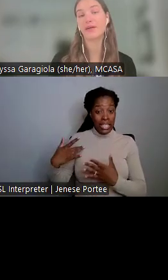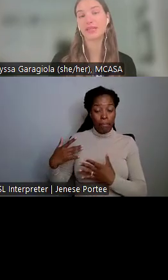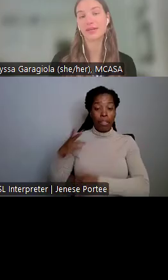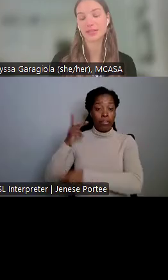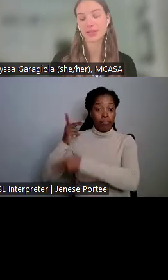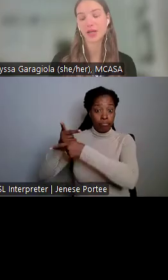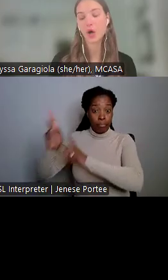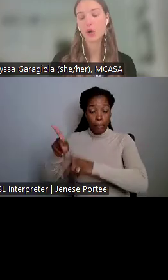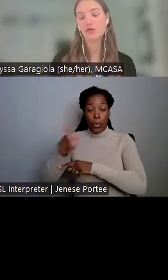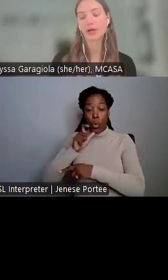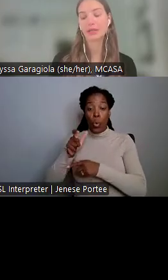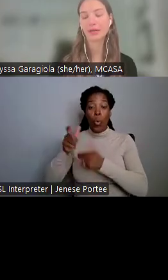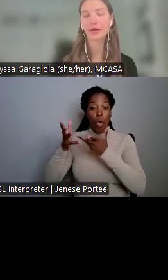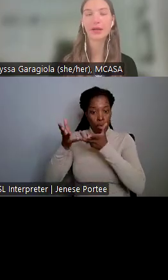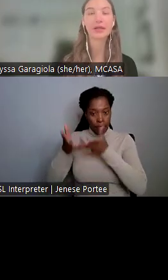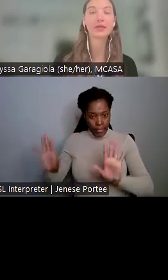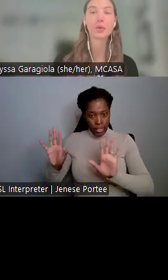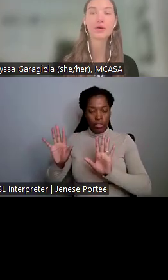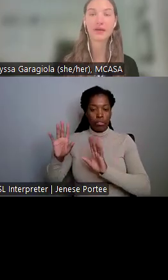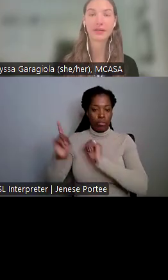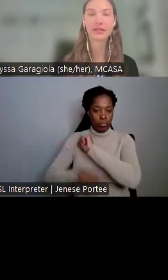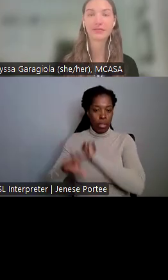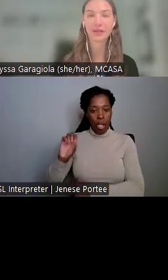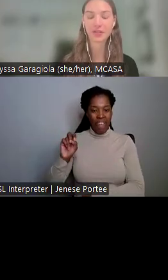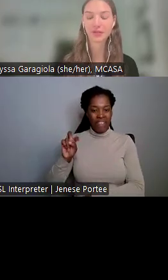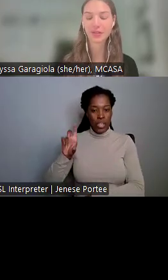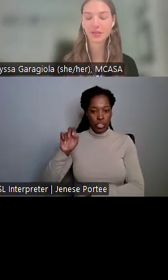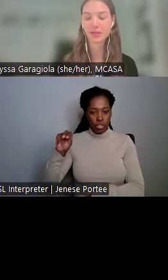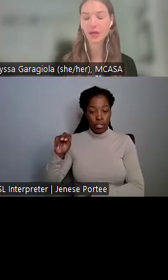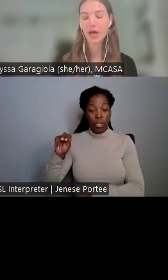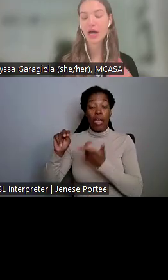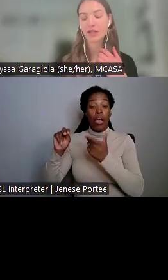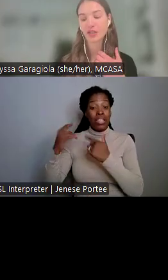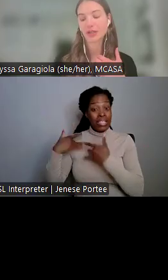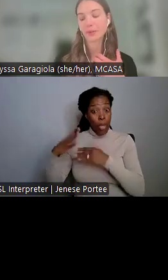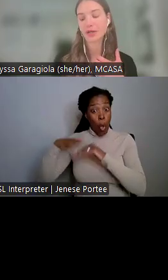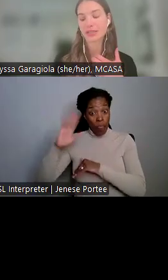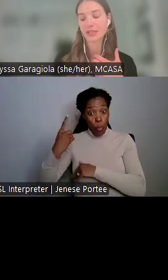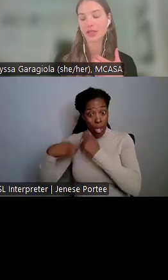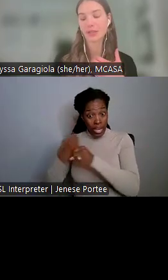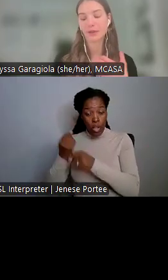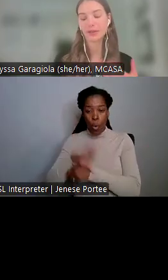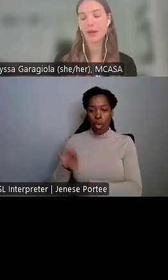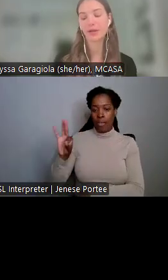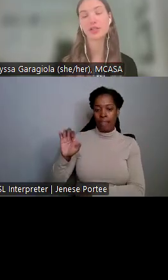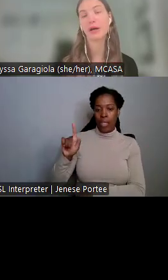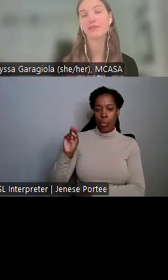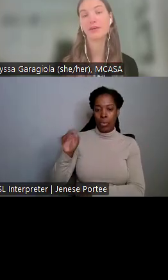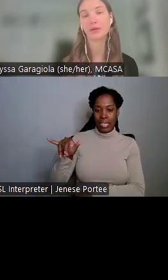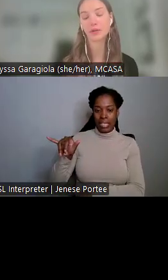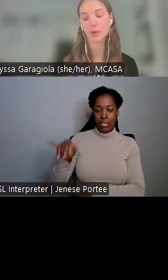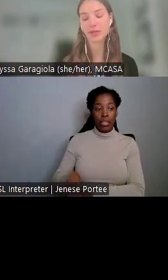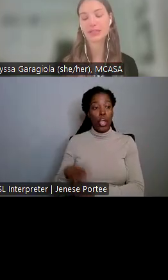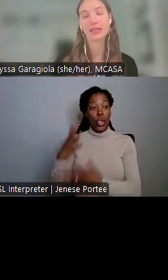inmates that have sentences over a year and or felony convictions. Additionally, prisons are typically managed